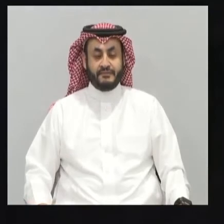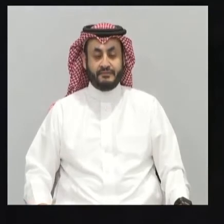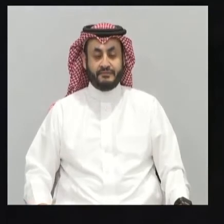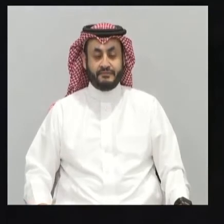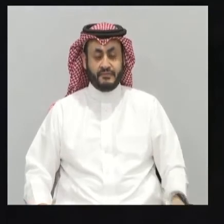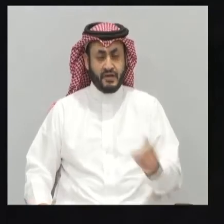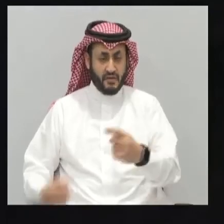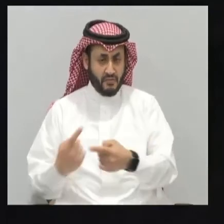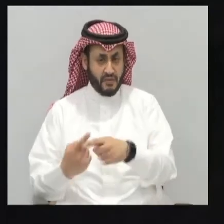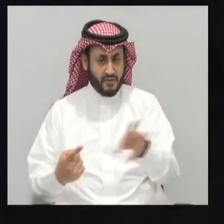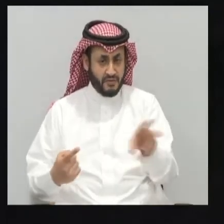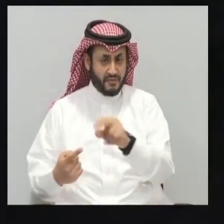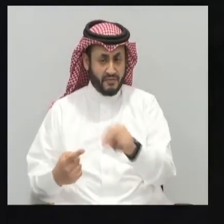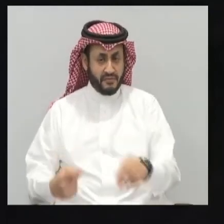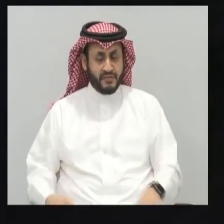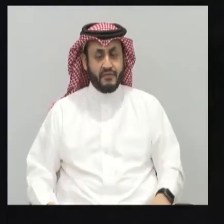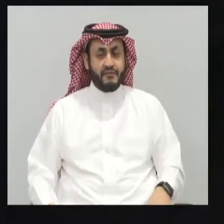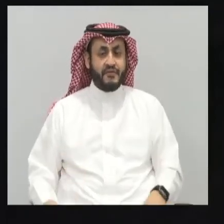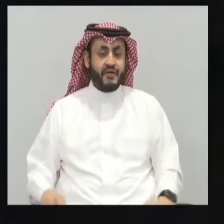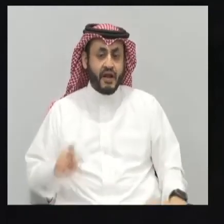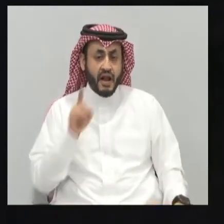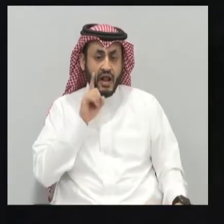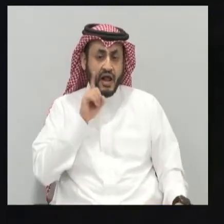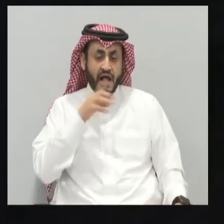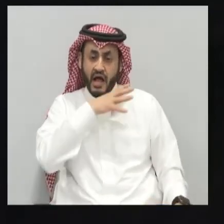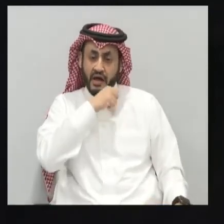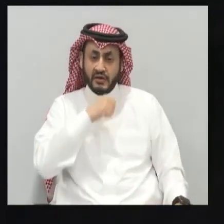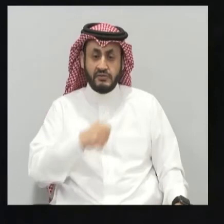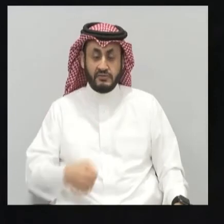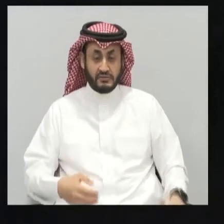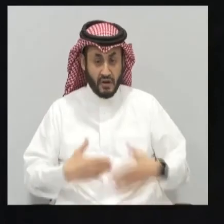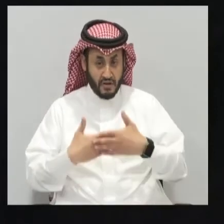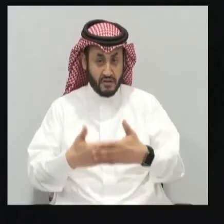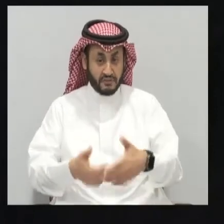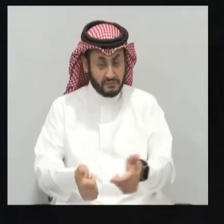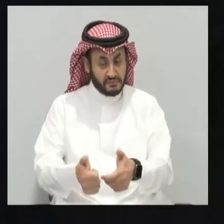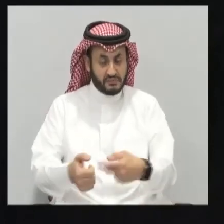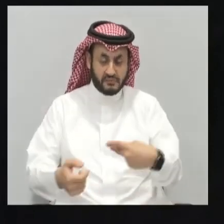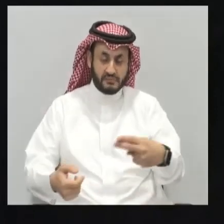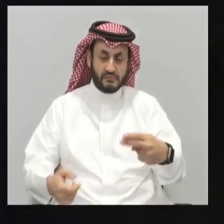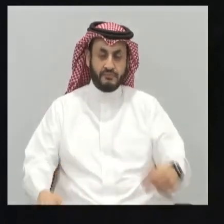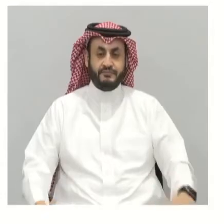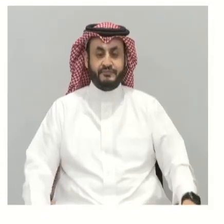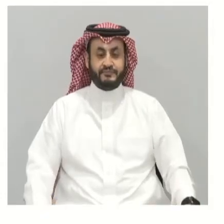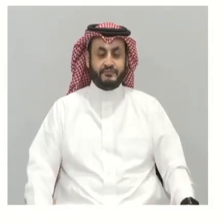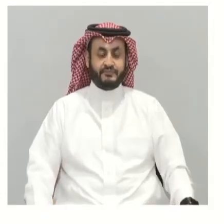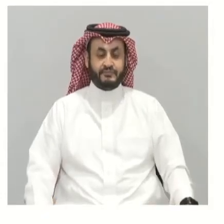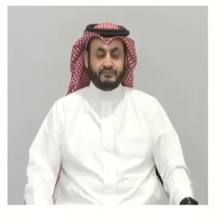So that's why parents and in Korea are encouraging their children to play video games.